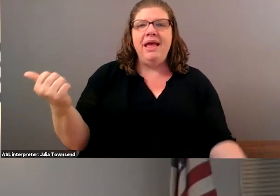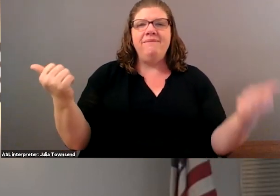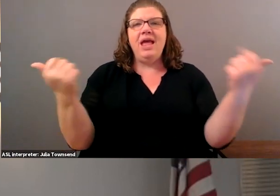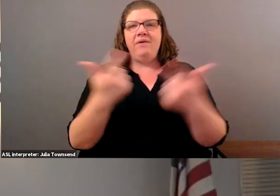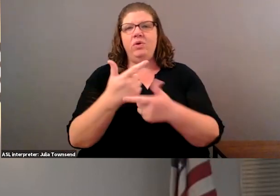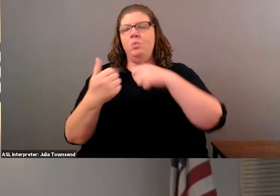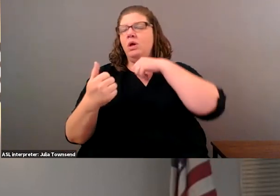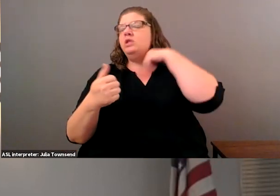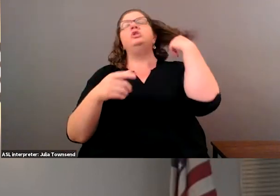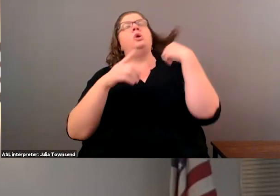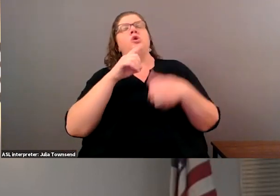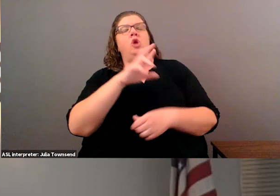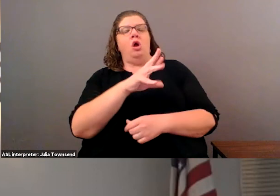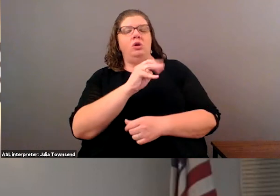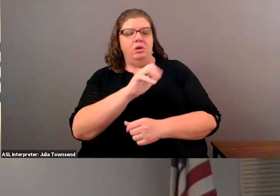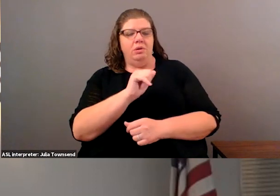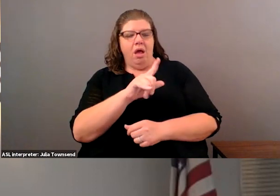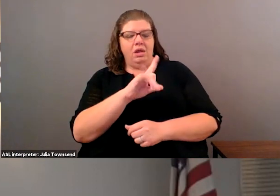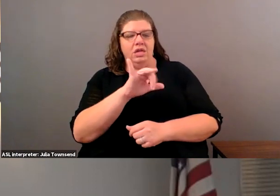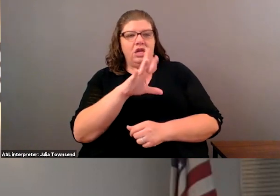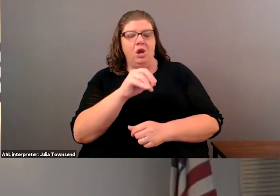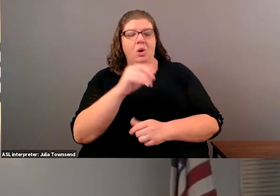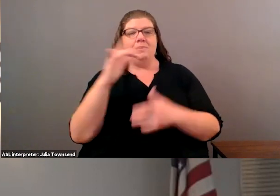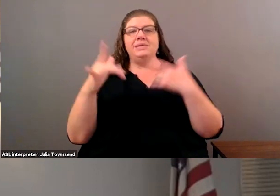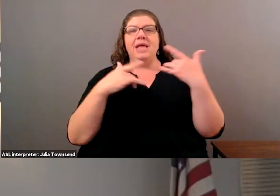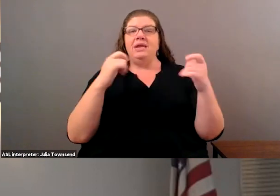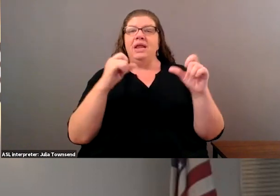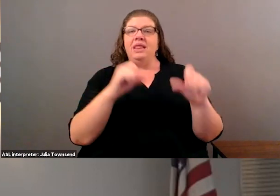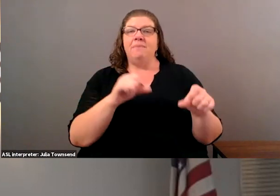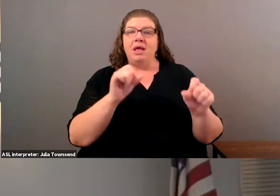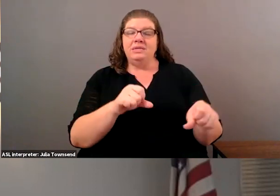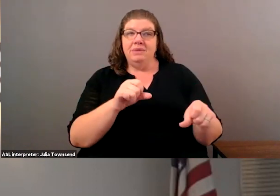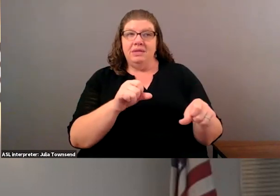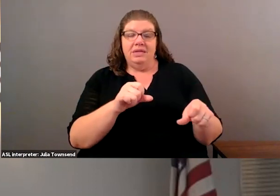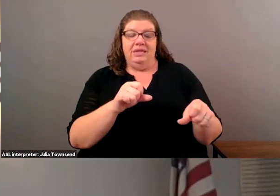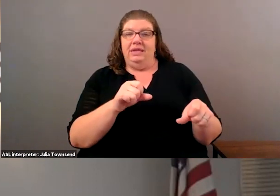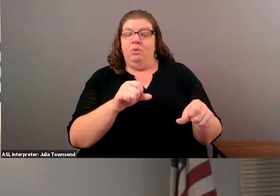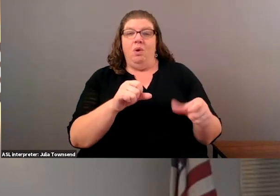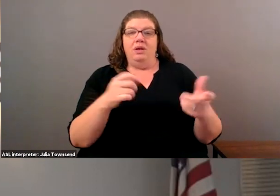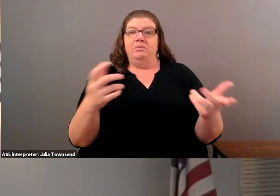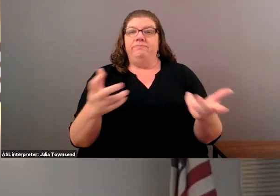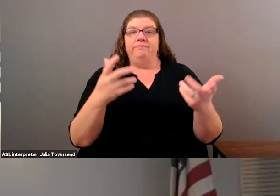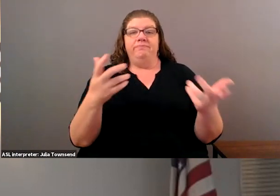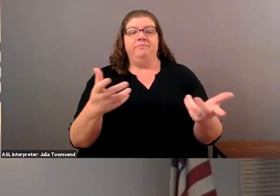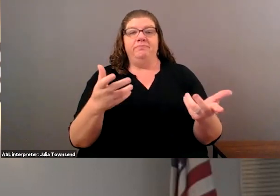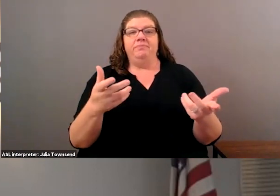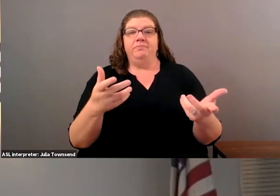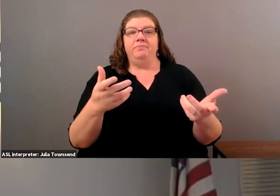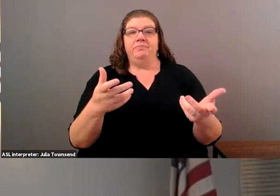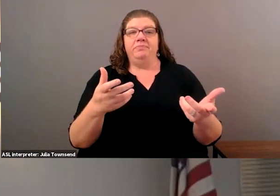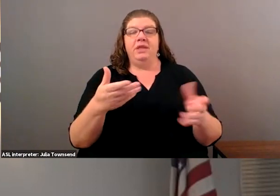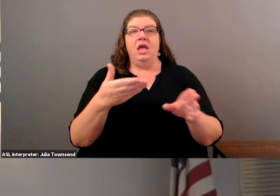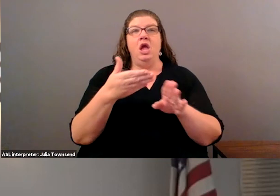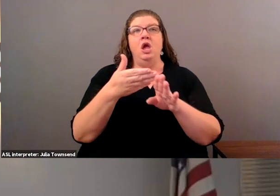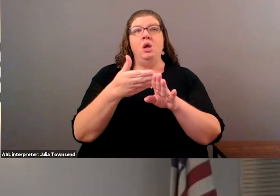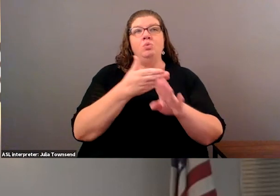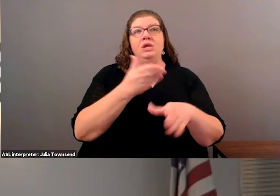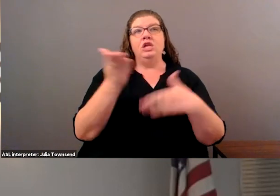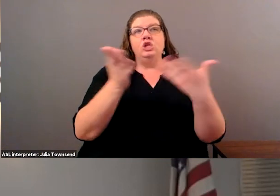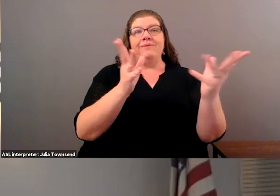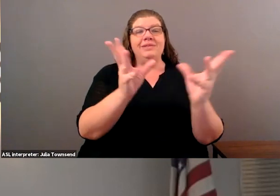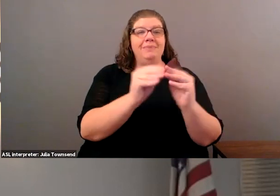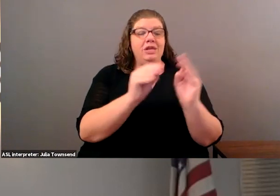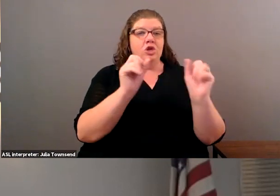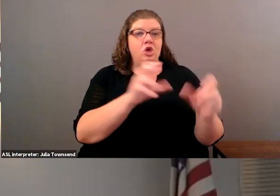Dr. Maldonado, I'm excited at the possibility of what, even pre-service meetings could entail